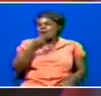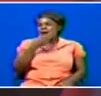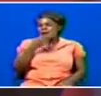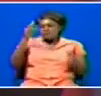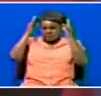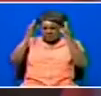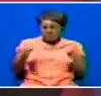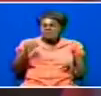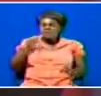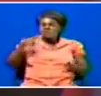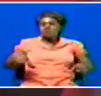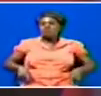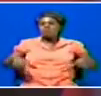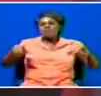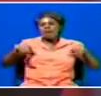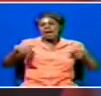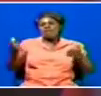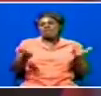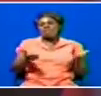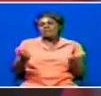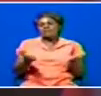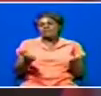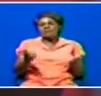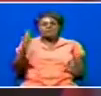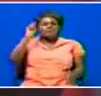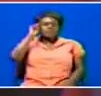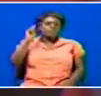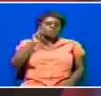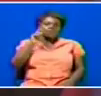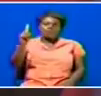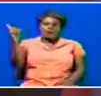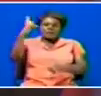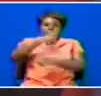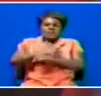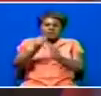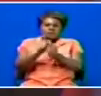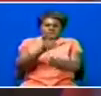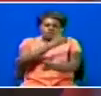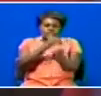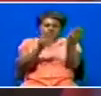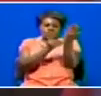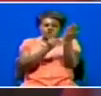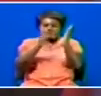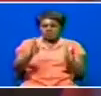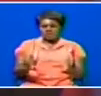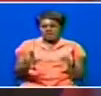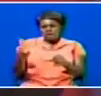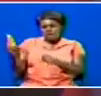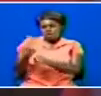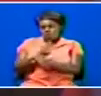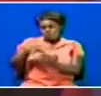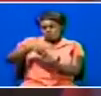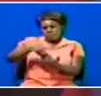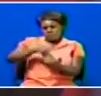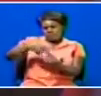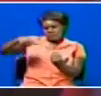have breathed new life into his business. Timothy Otieno spent a day with Dr. Oscar Agan, who uses the plastic